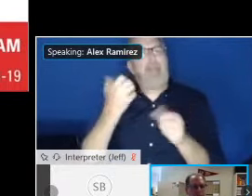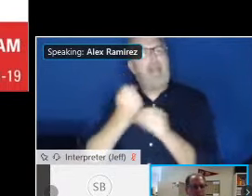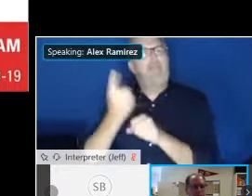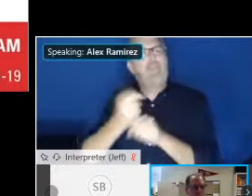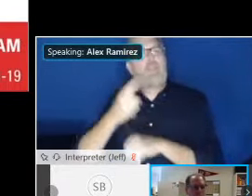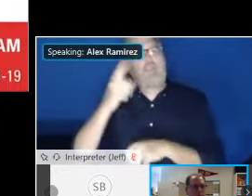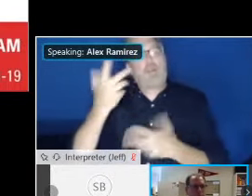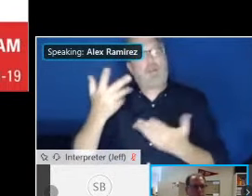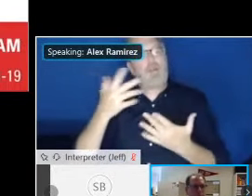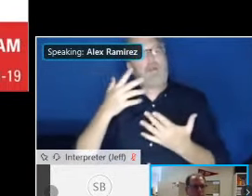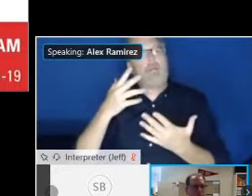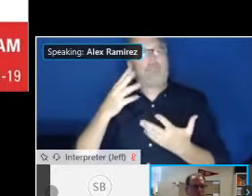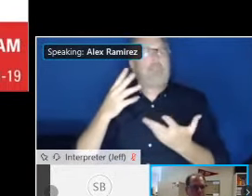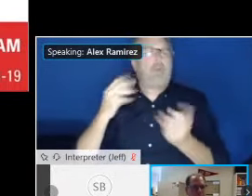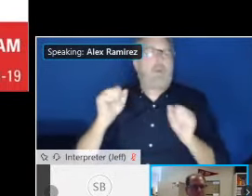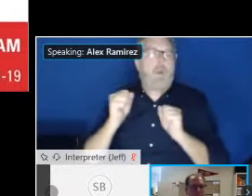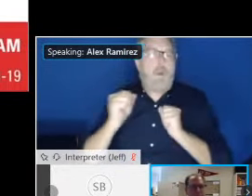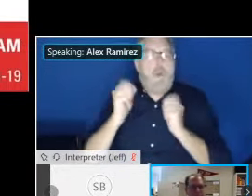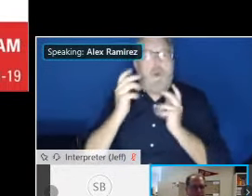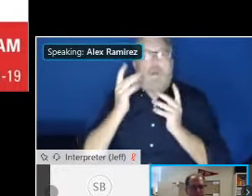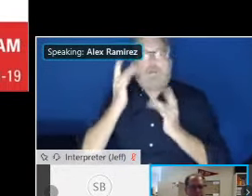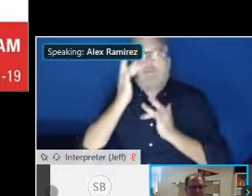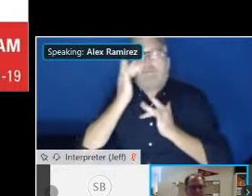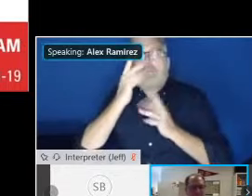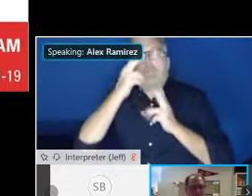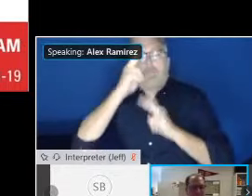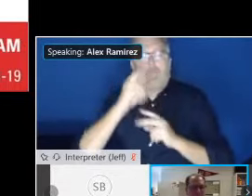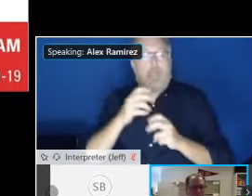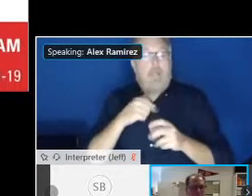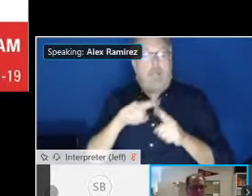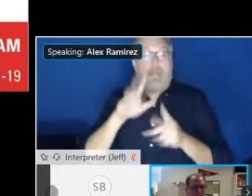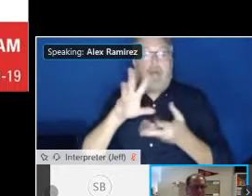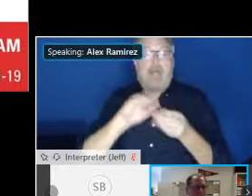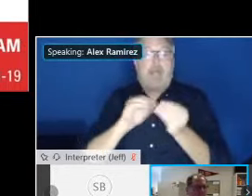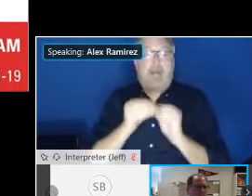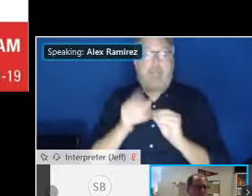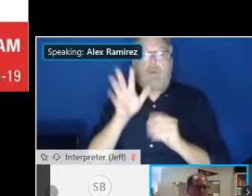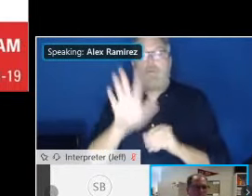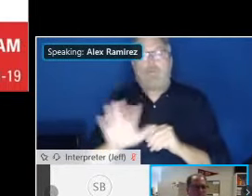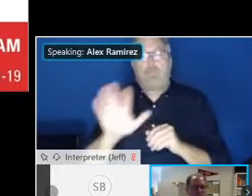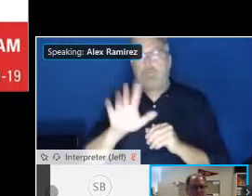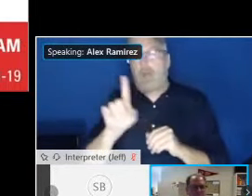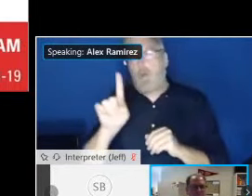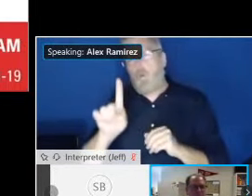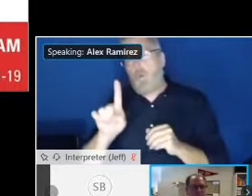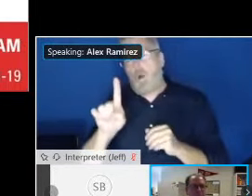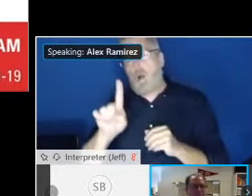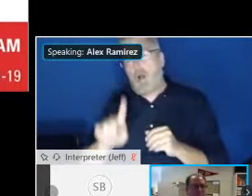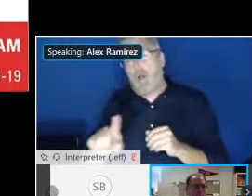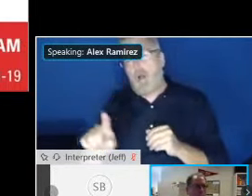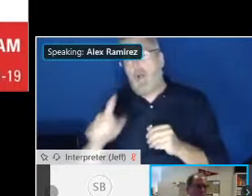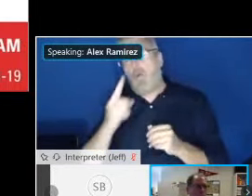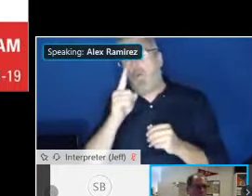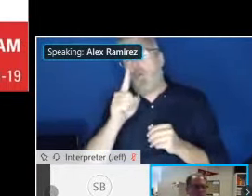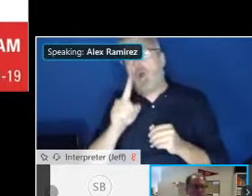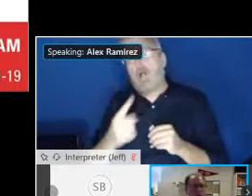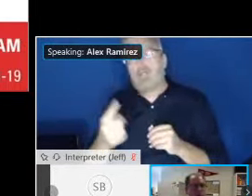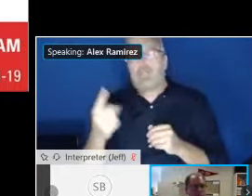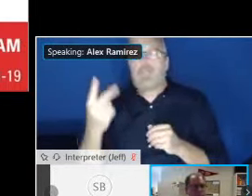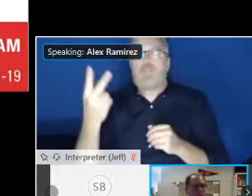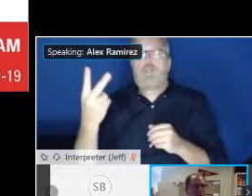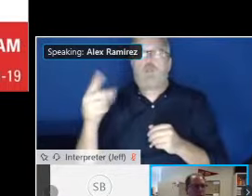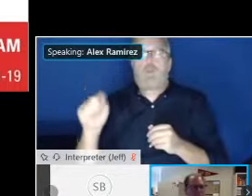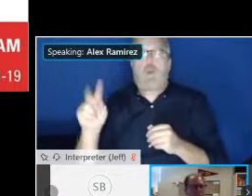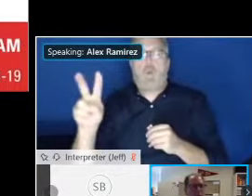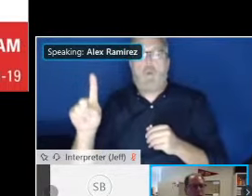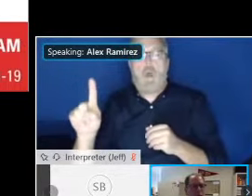the transmission rate, or the R naught, is estimated somewhere between maybe 1 to maybe 2.1. So